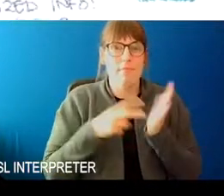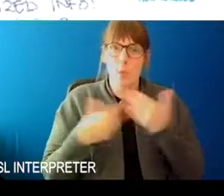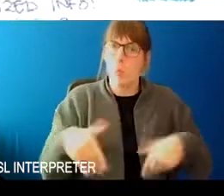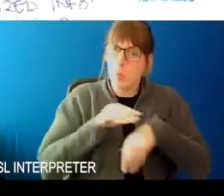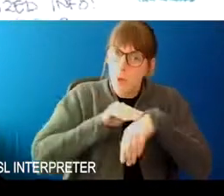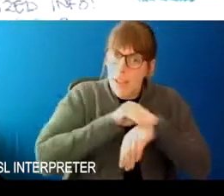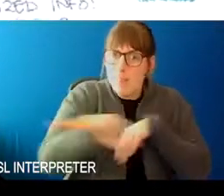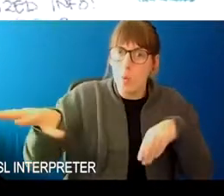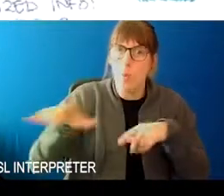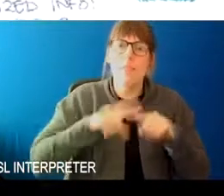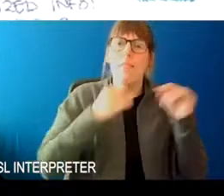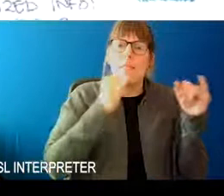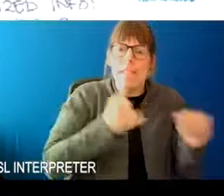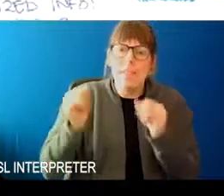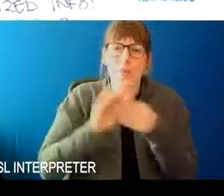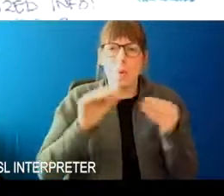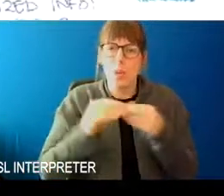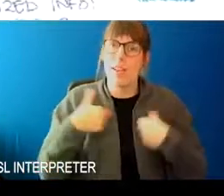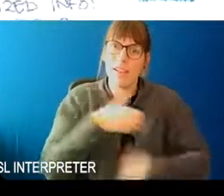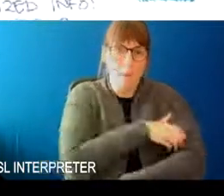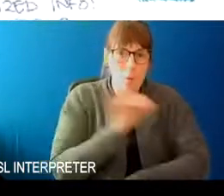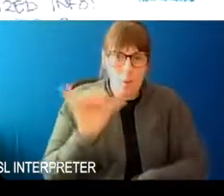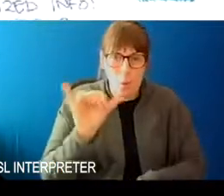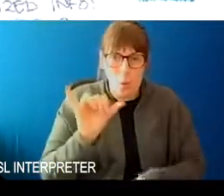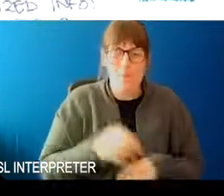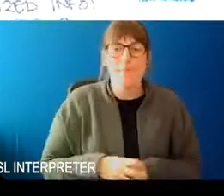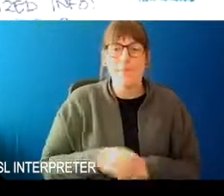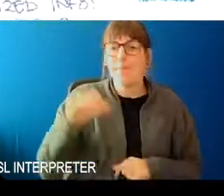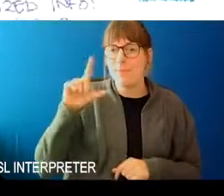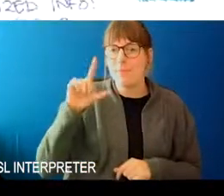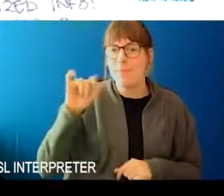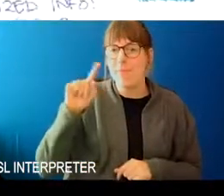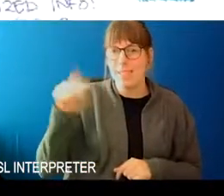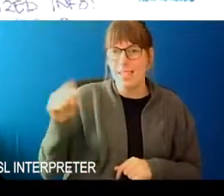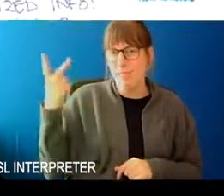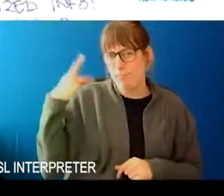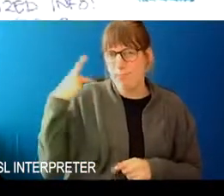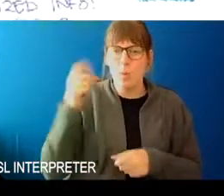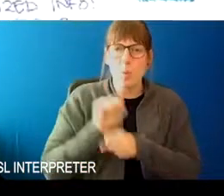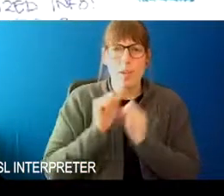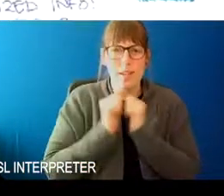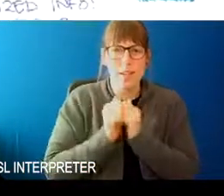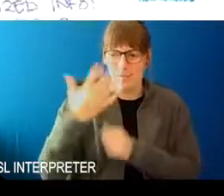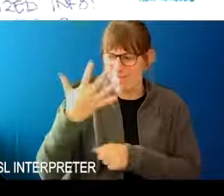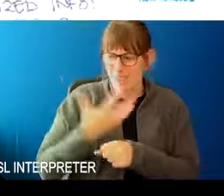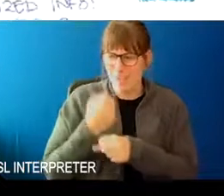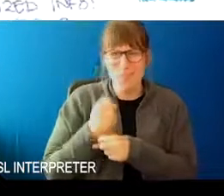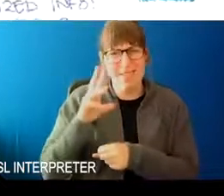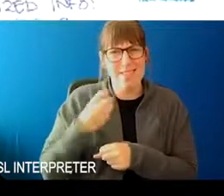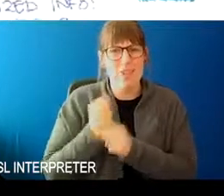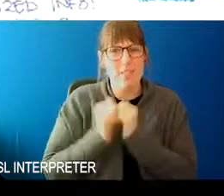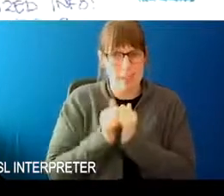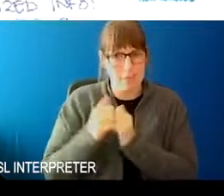movement in terms of like major influences, but also individual stories. And as Liz and I have been working for